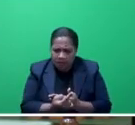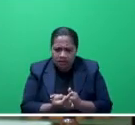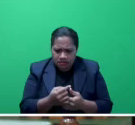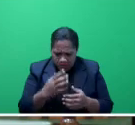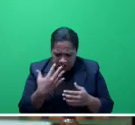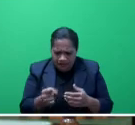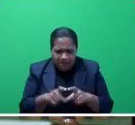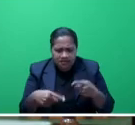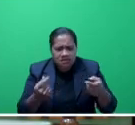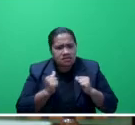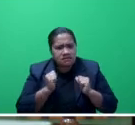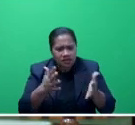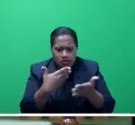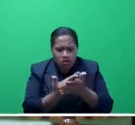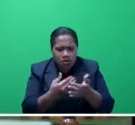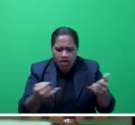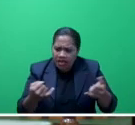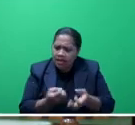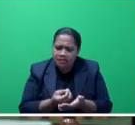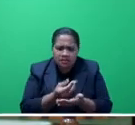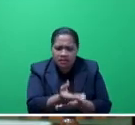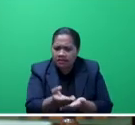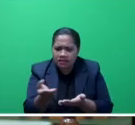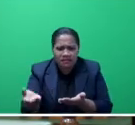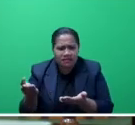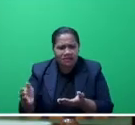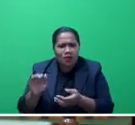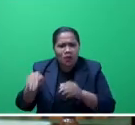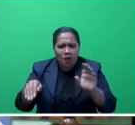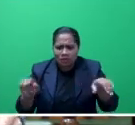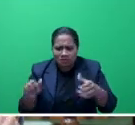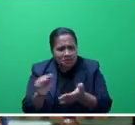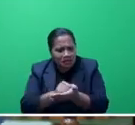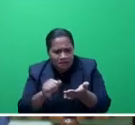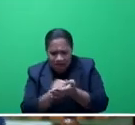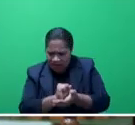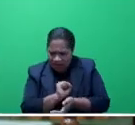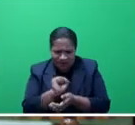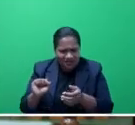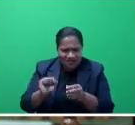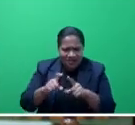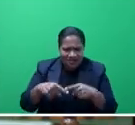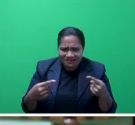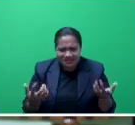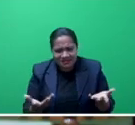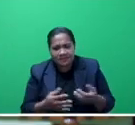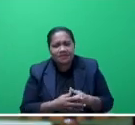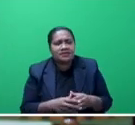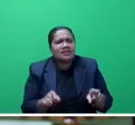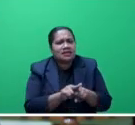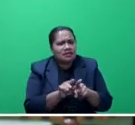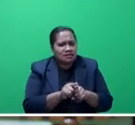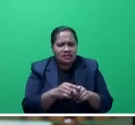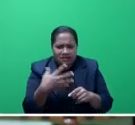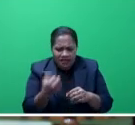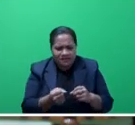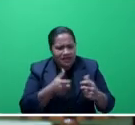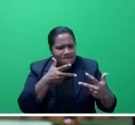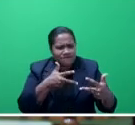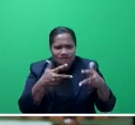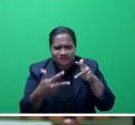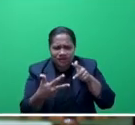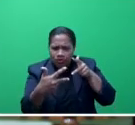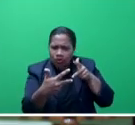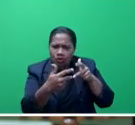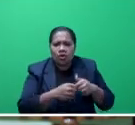delivering their wares to the doorsteps of homes. Firms are using technology like video conferencing and drones to deliver services